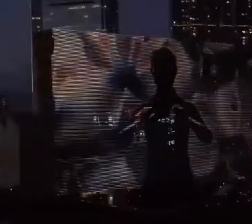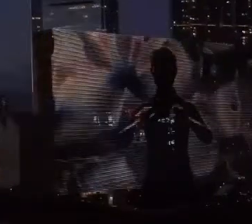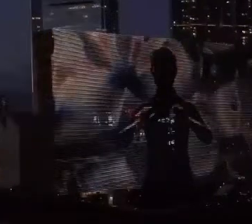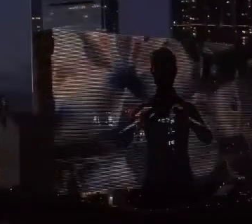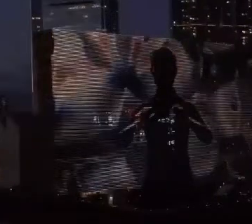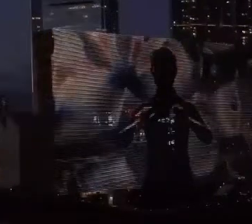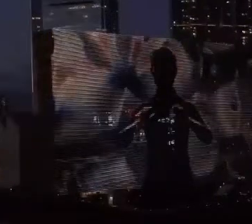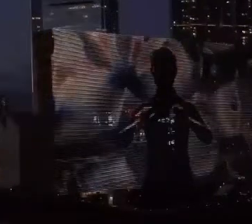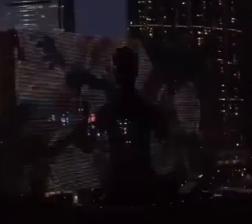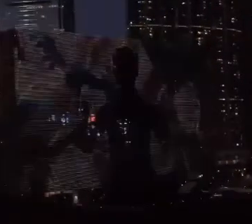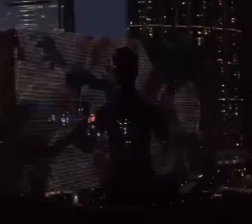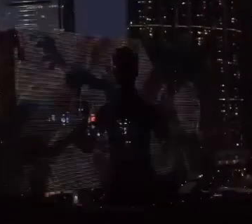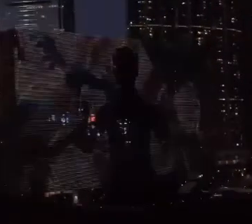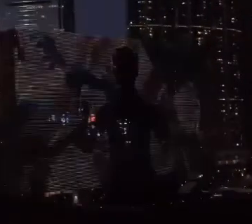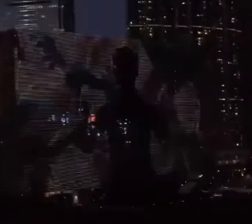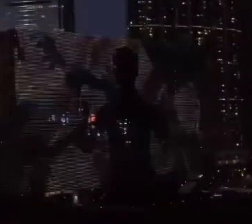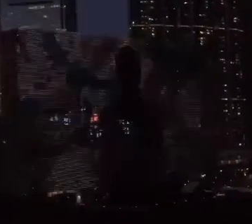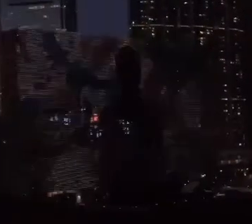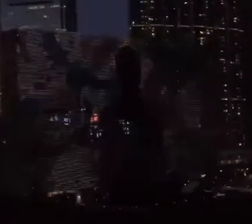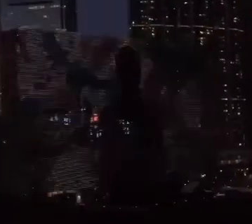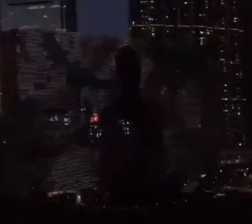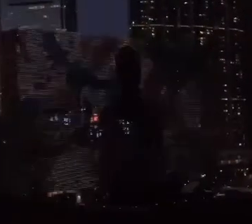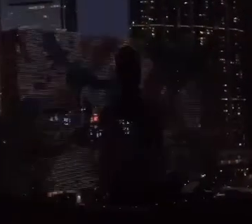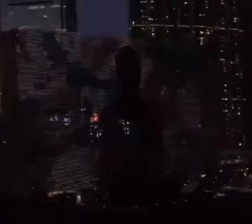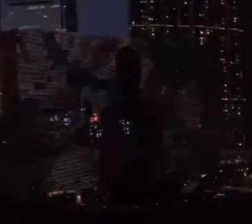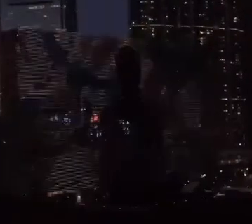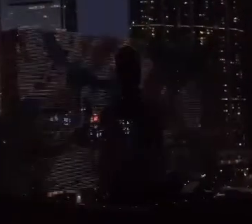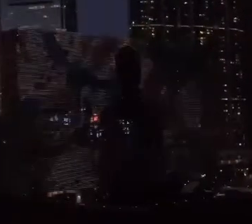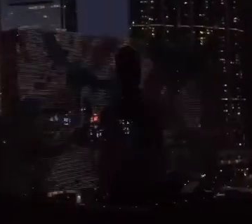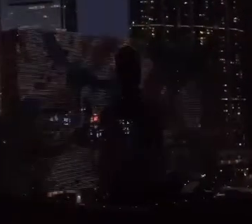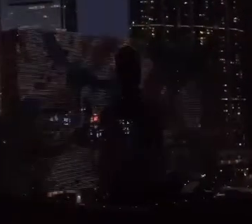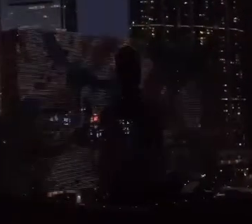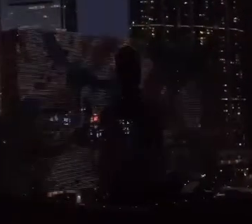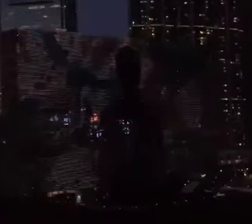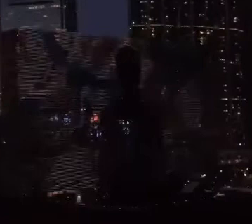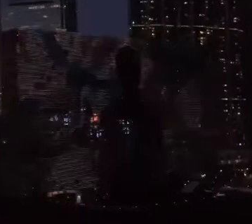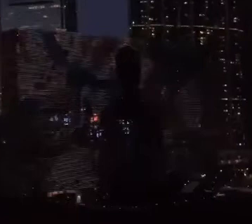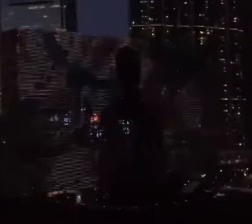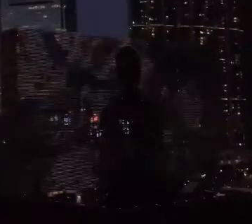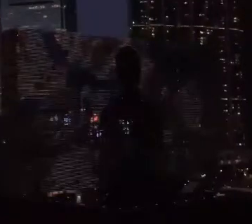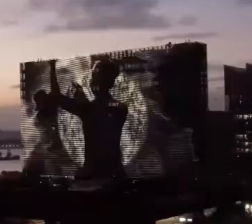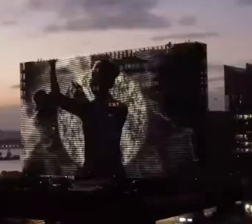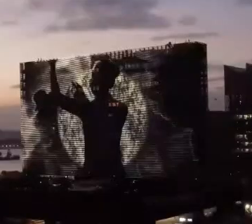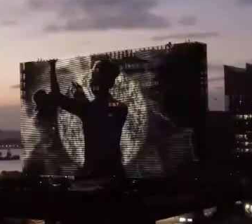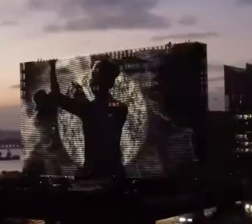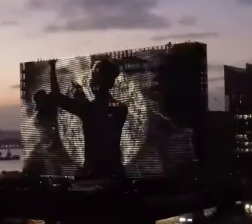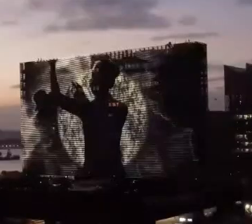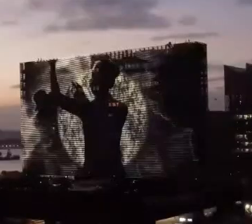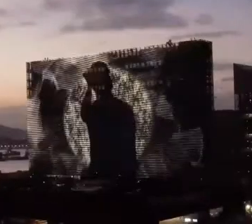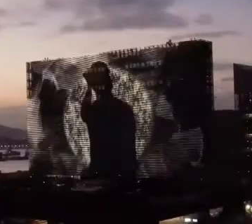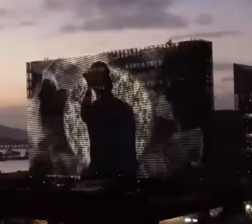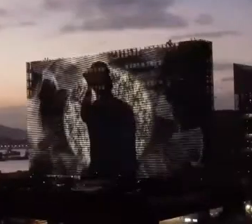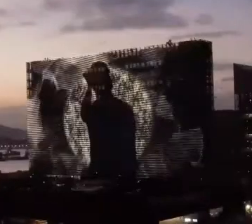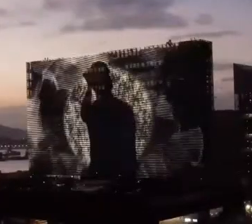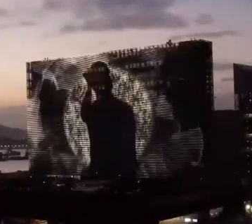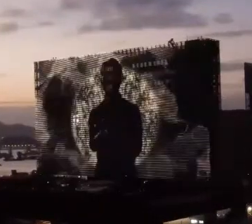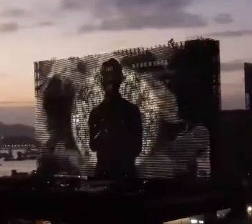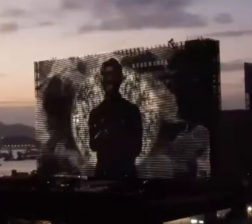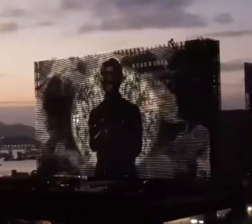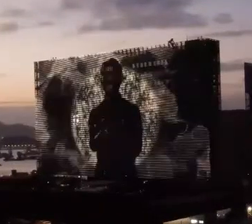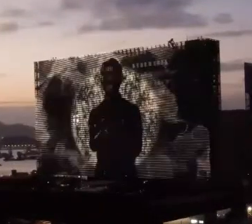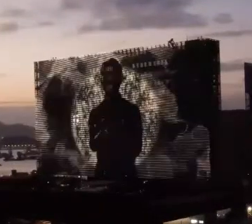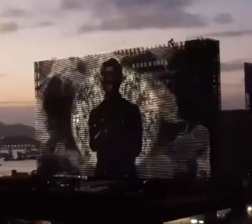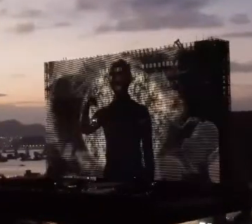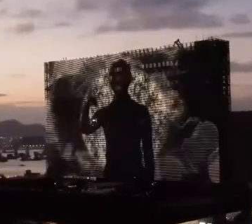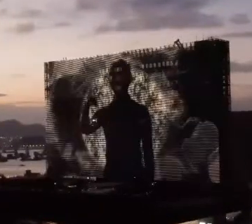was not giving her a living, she's a radiographer. So she is also really